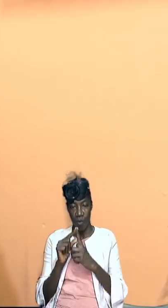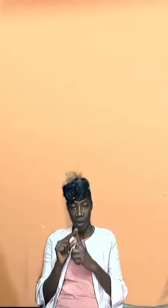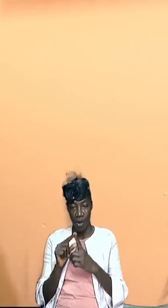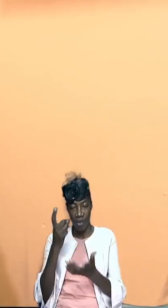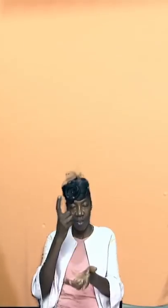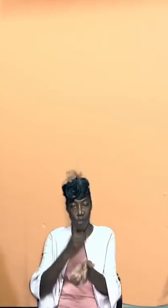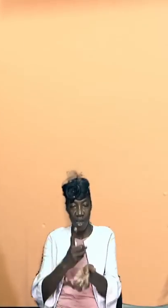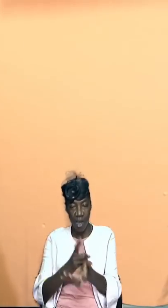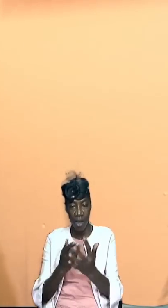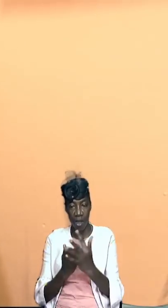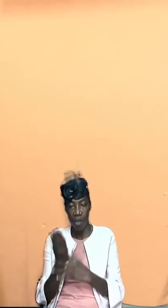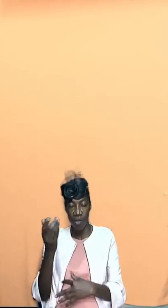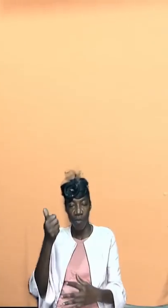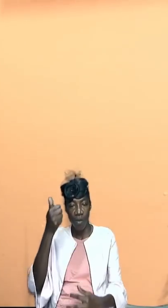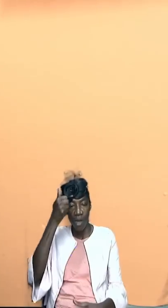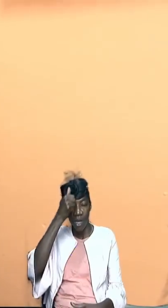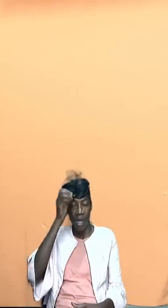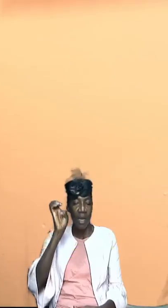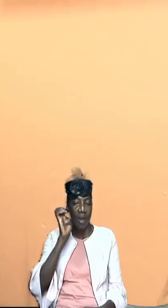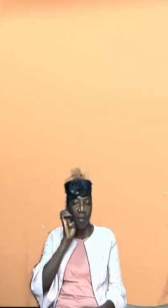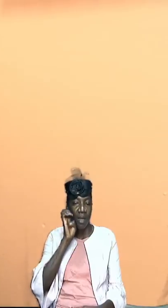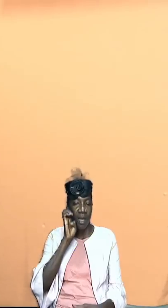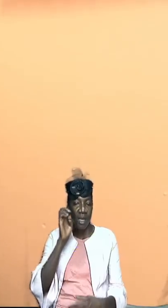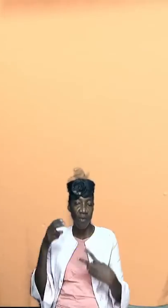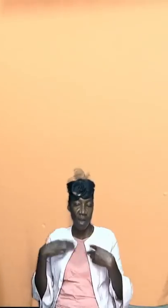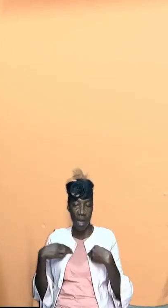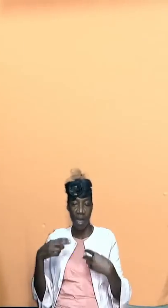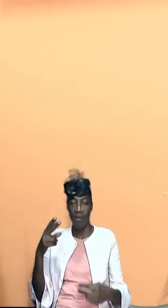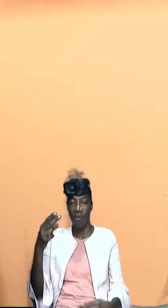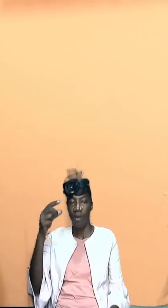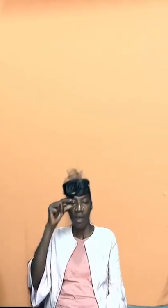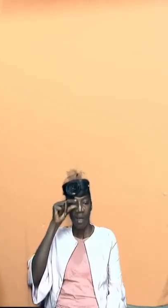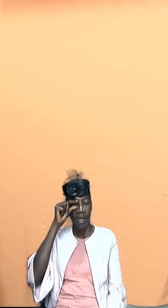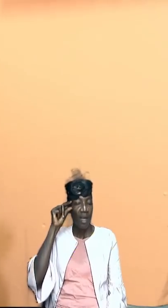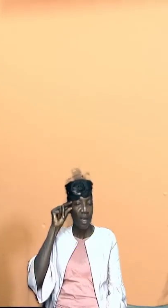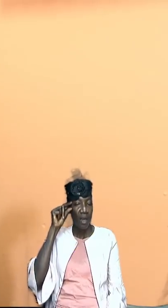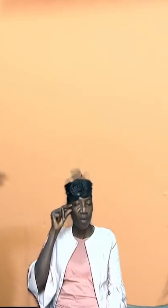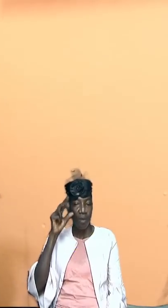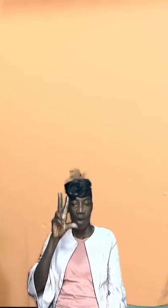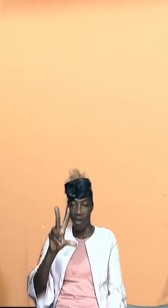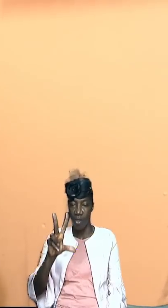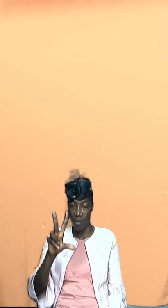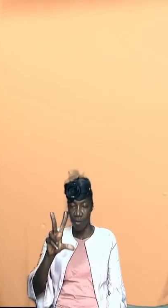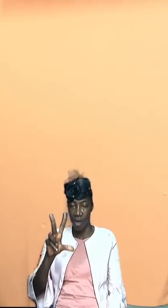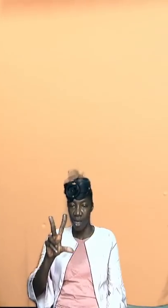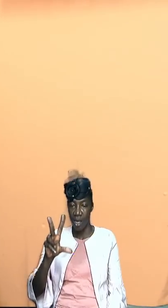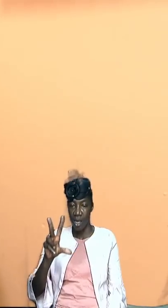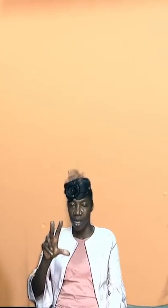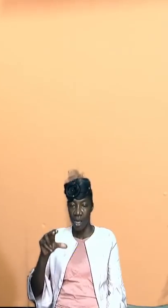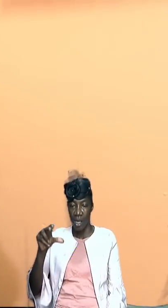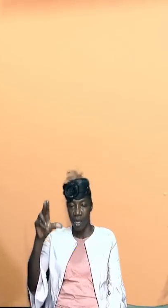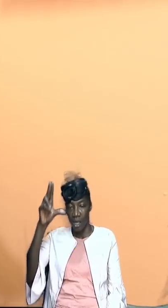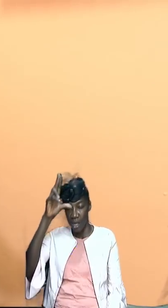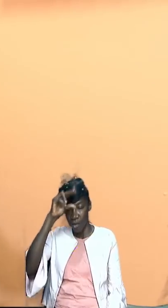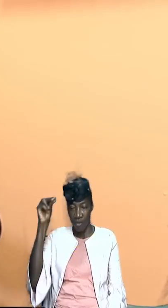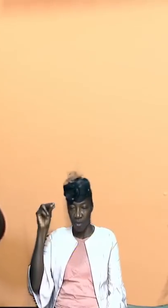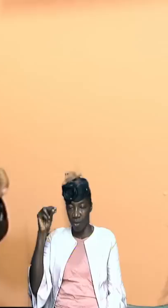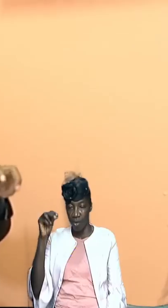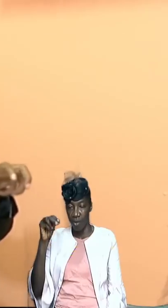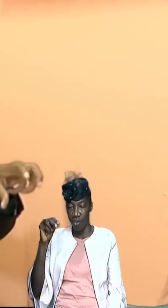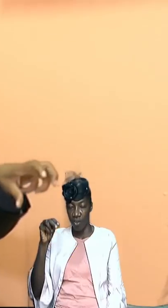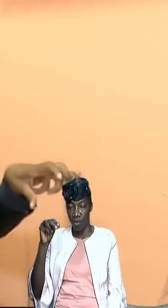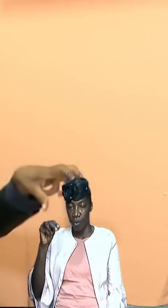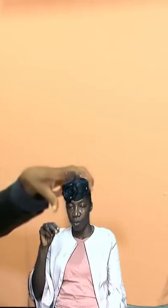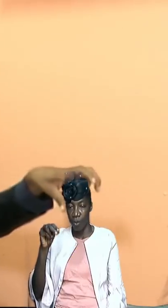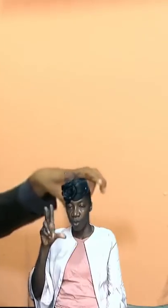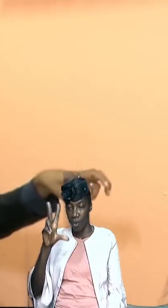and Eve, we eventually had Noah. And Noah, through his three sons, Shem, Ham, and Japheth, all the